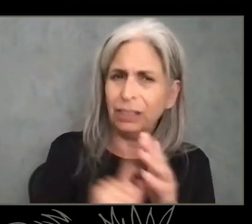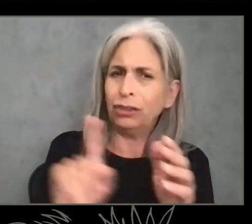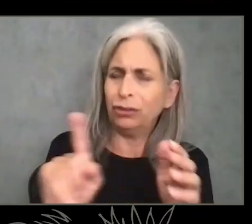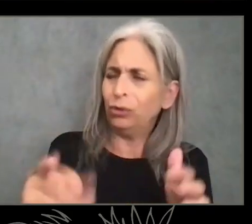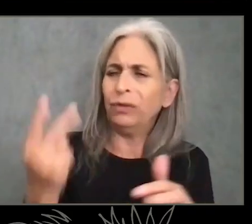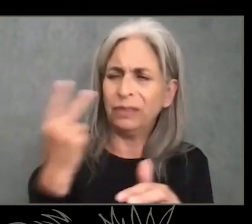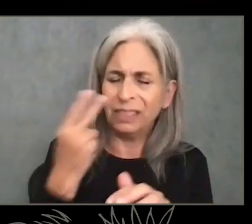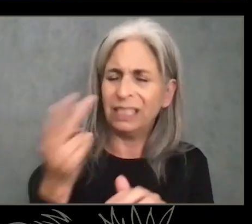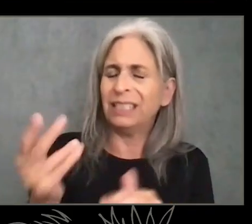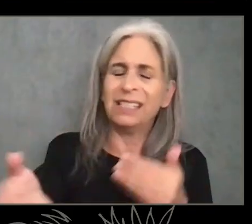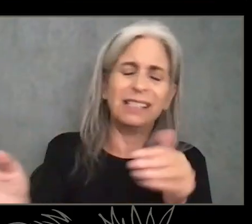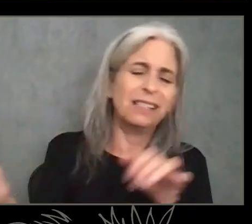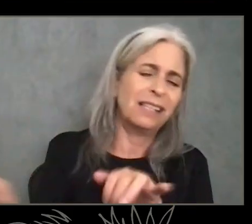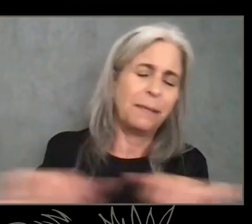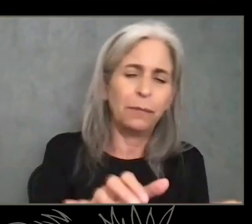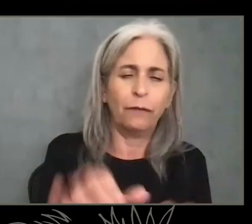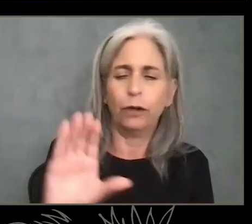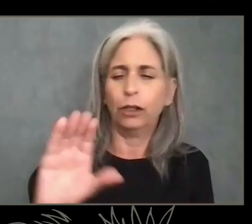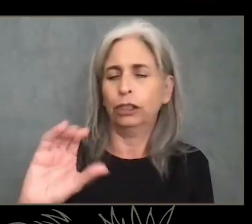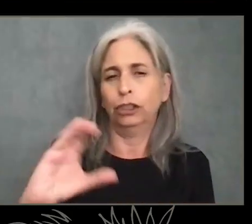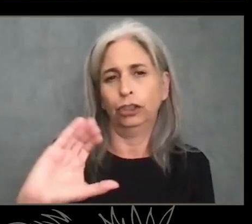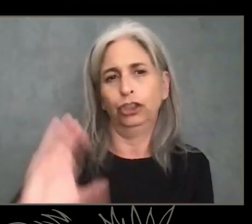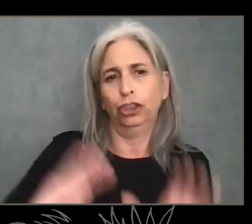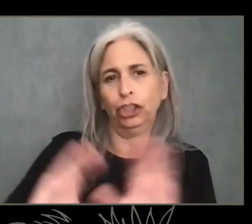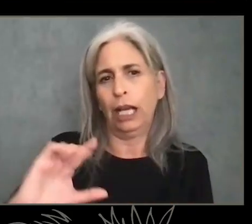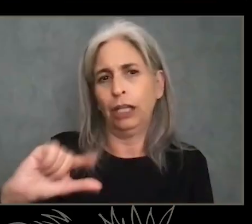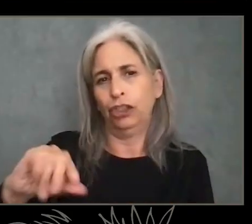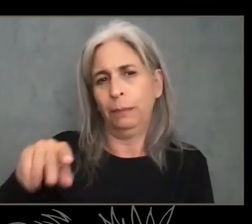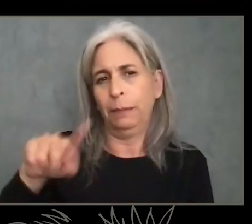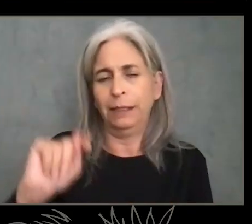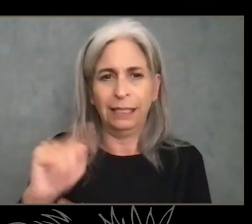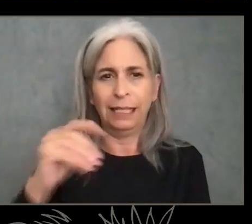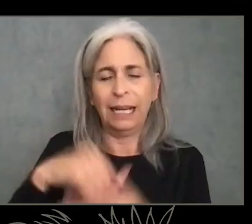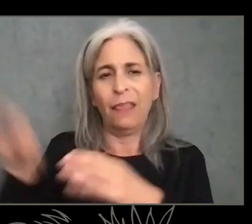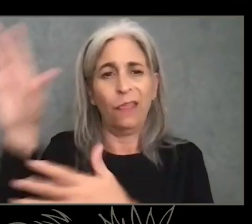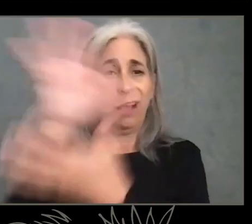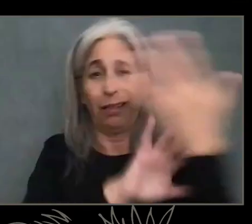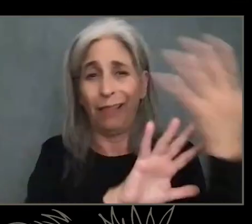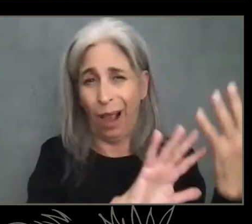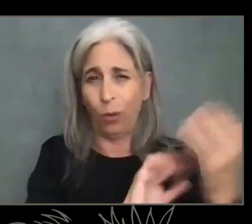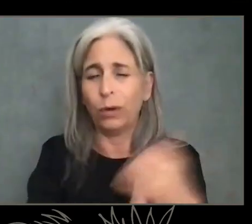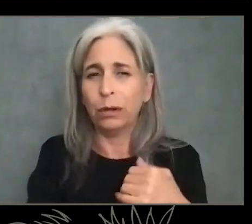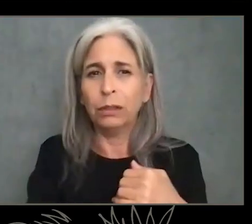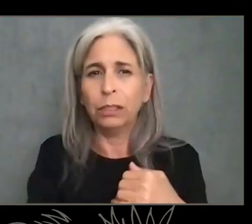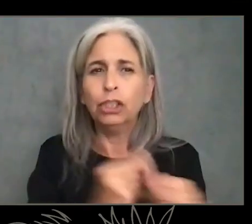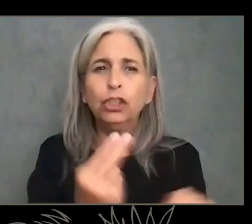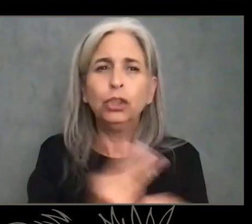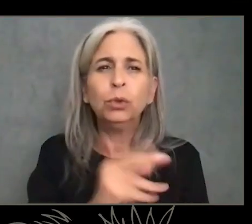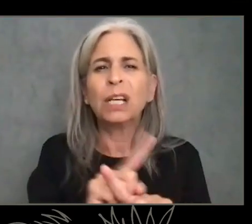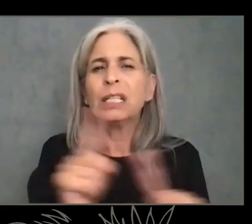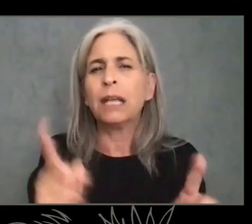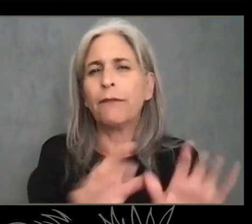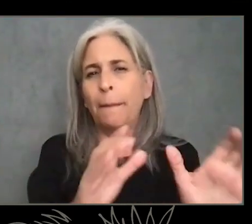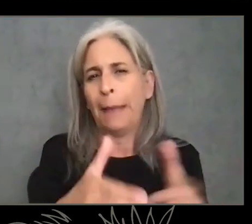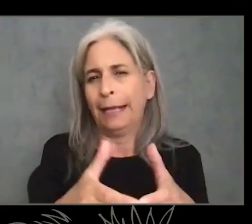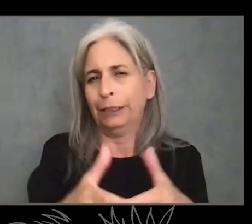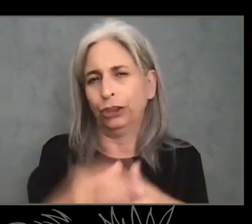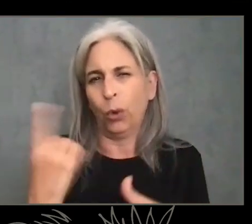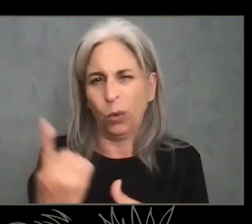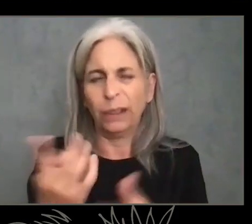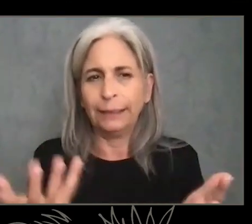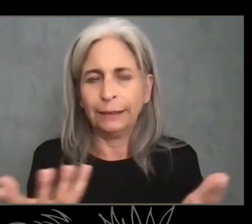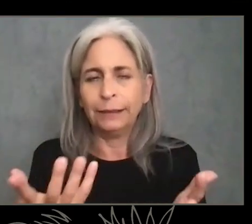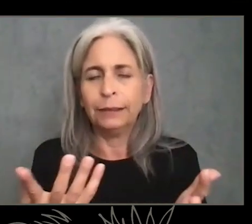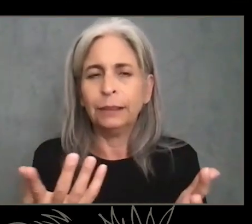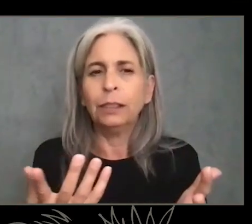use ChatGPT in the cloud. Like, it's really similar. It's just using a different package. So I think we're